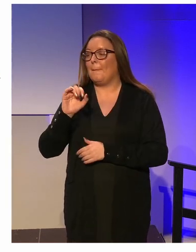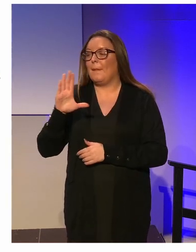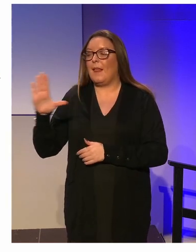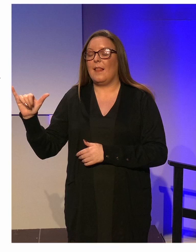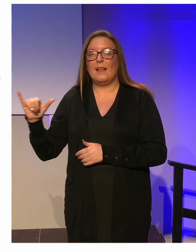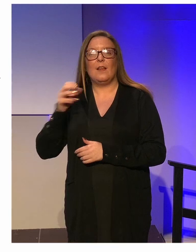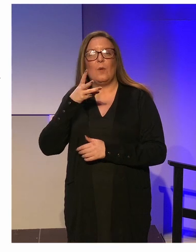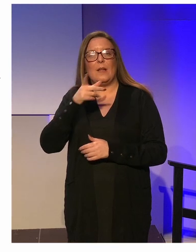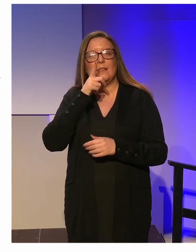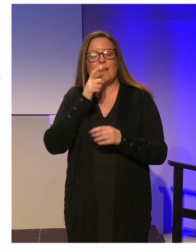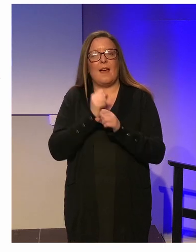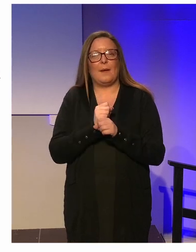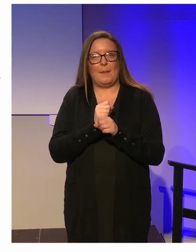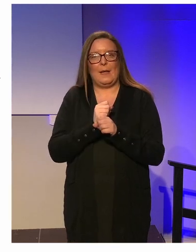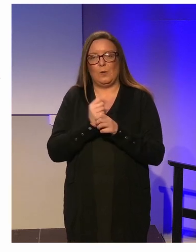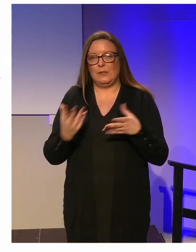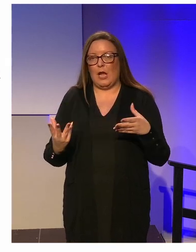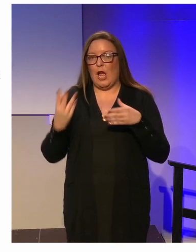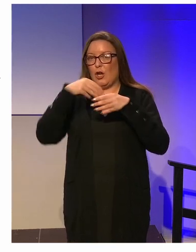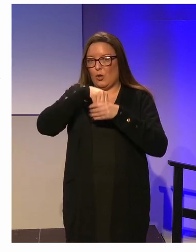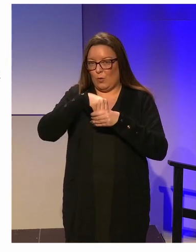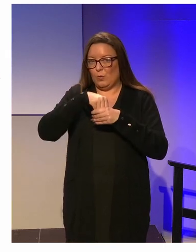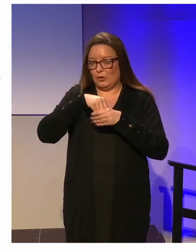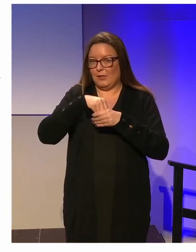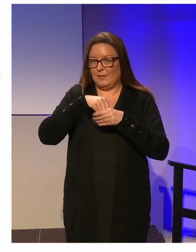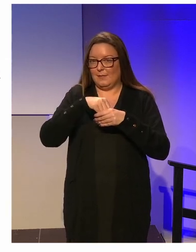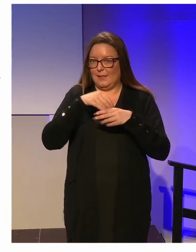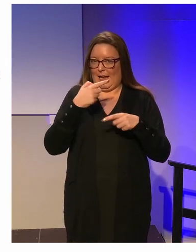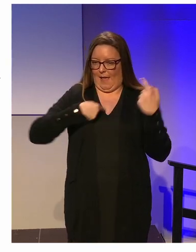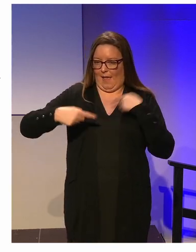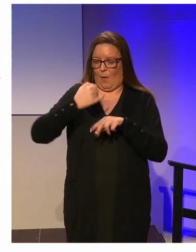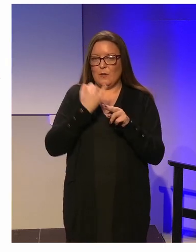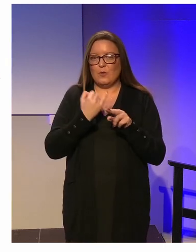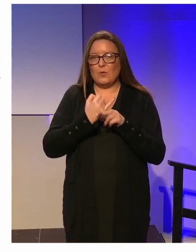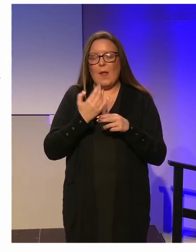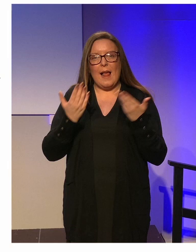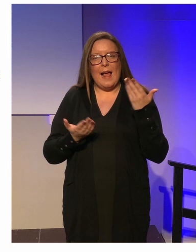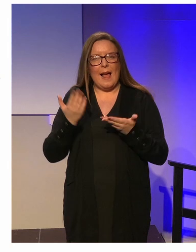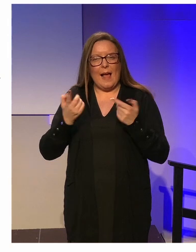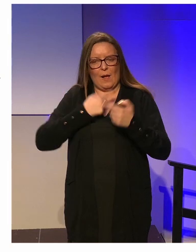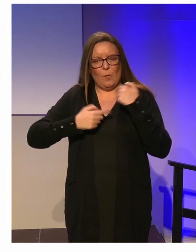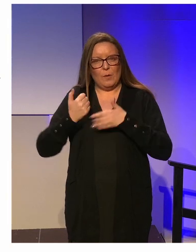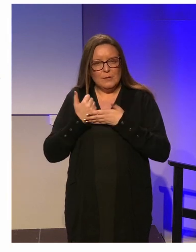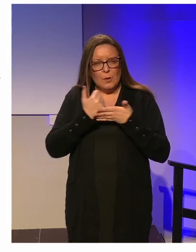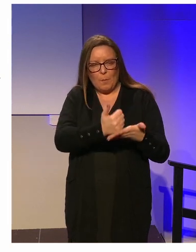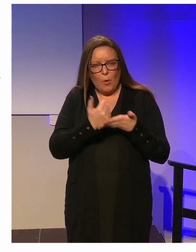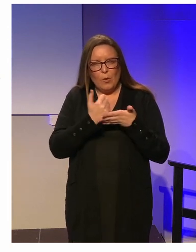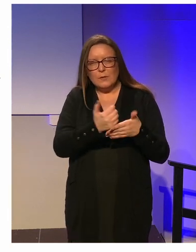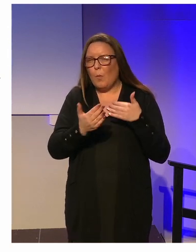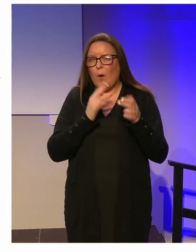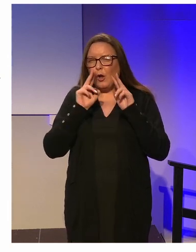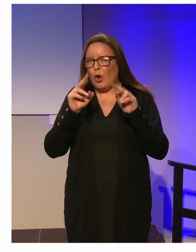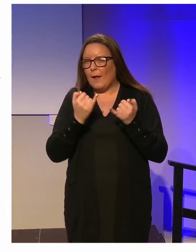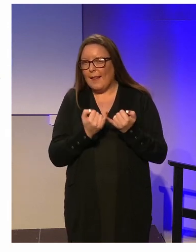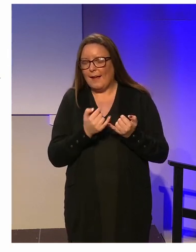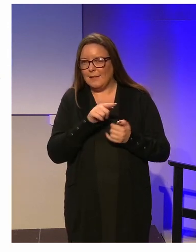about inclusion in our school and how we amplify the continuum of support in our school, what that looks like